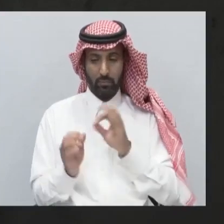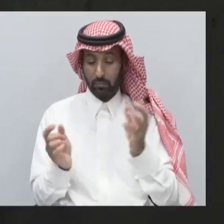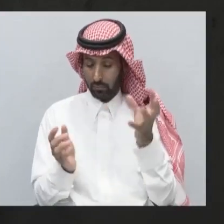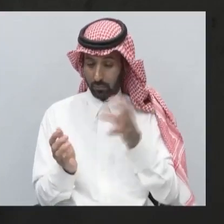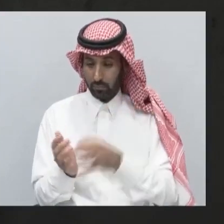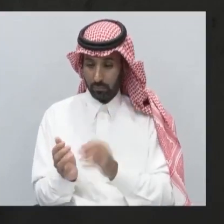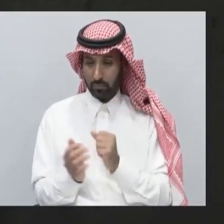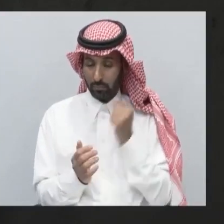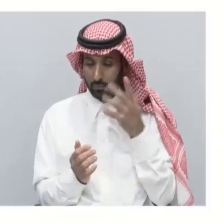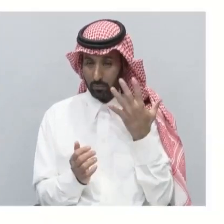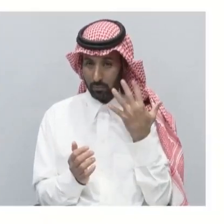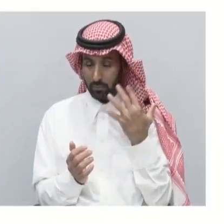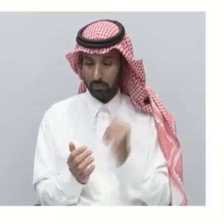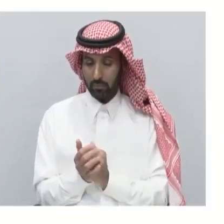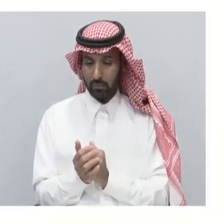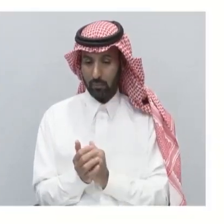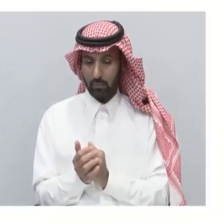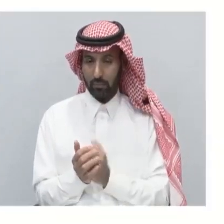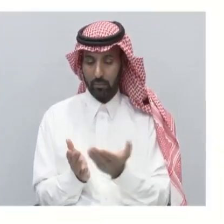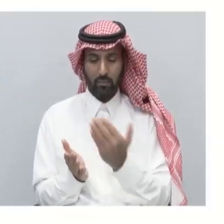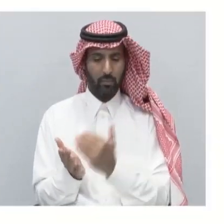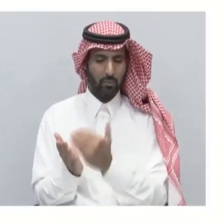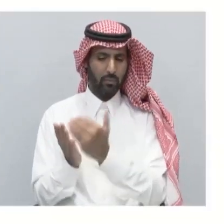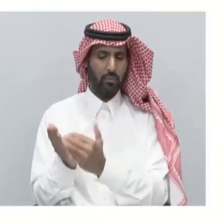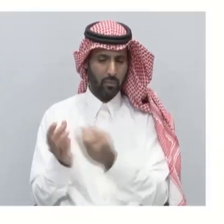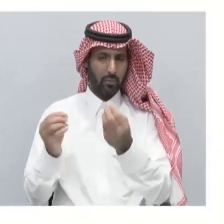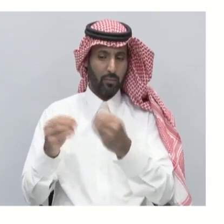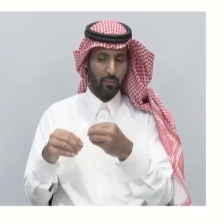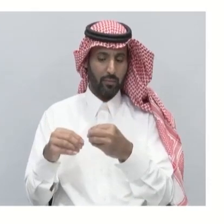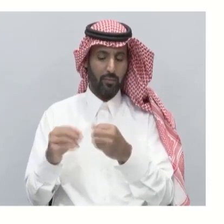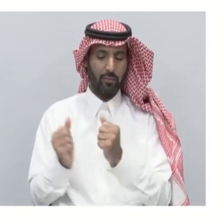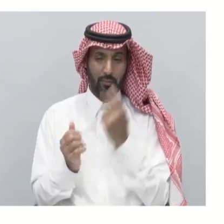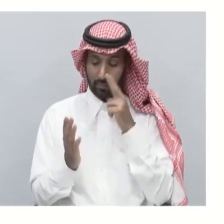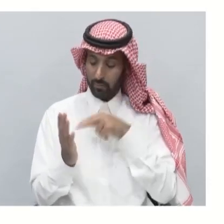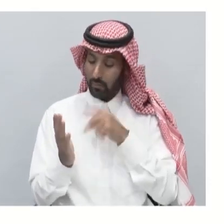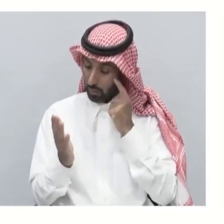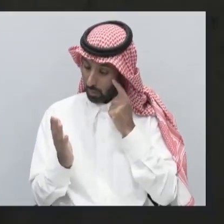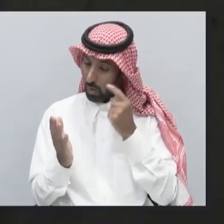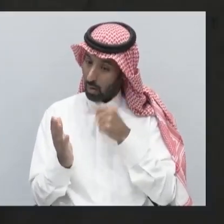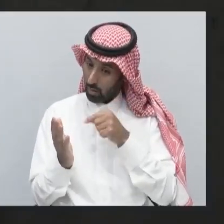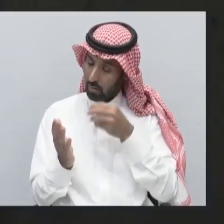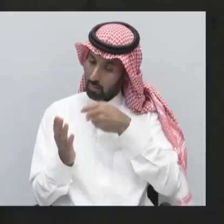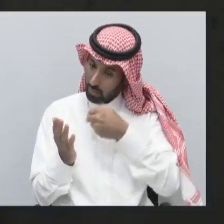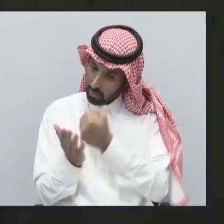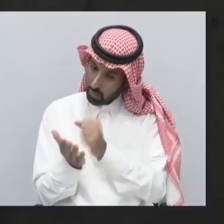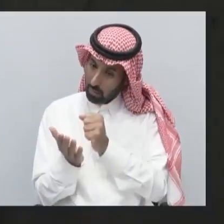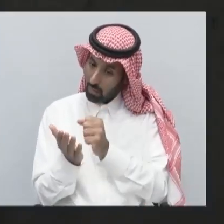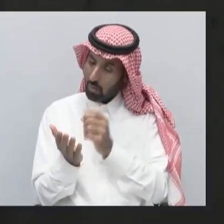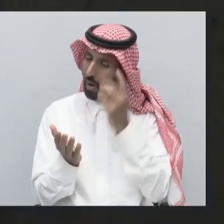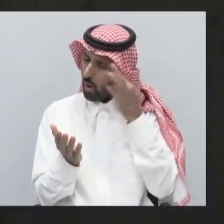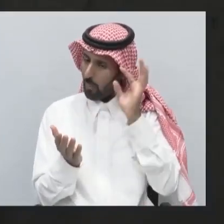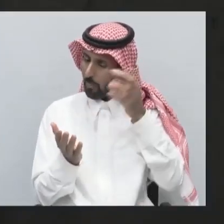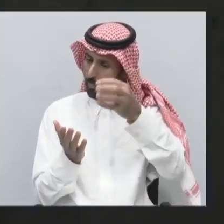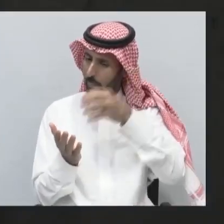included. Brainstorm ideas. Then we will go to the editing. Now we will edit, take out and add